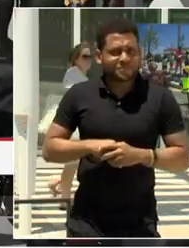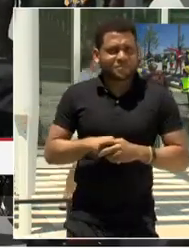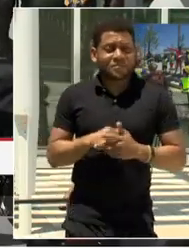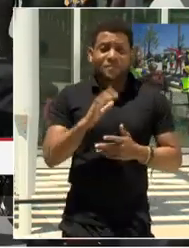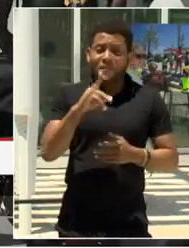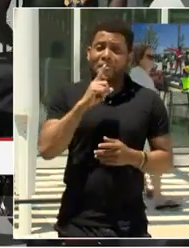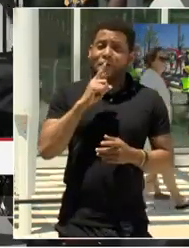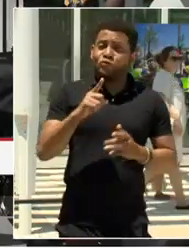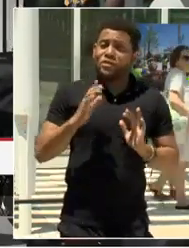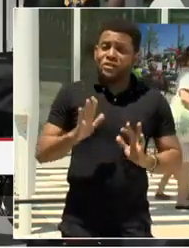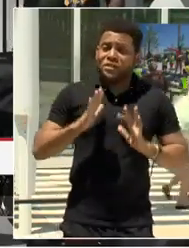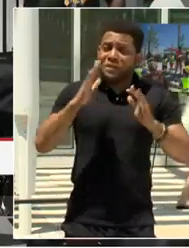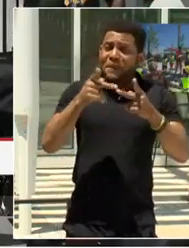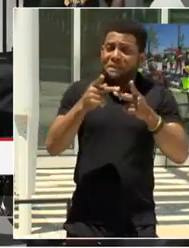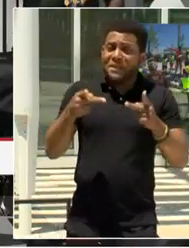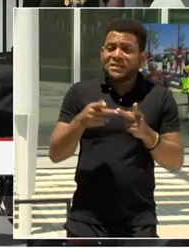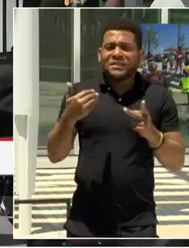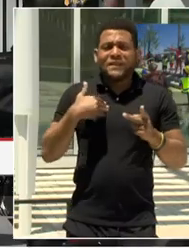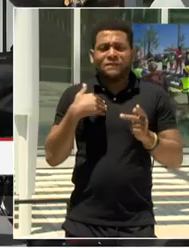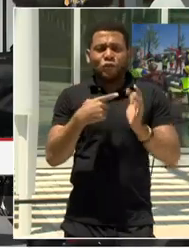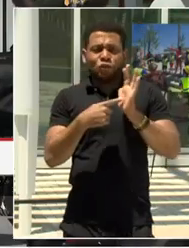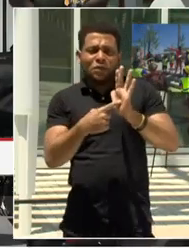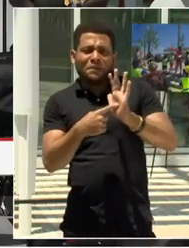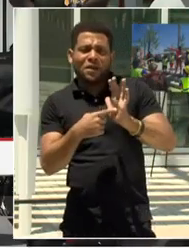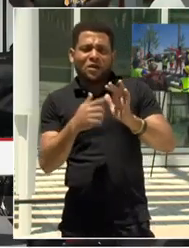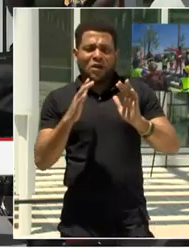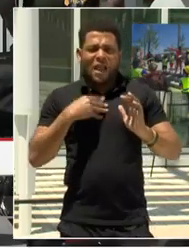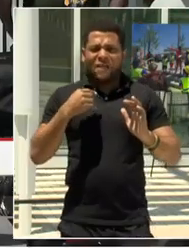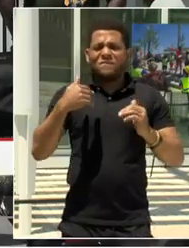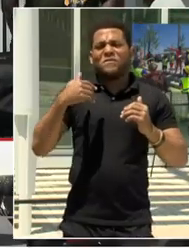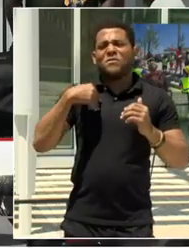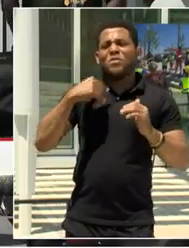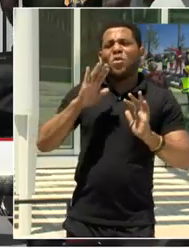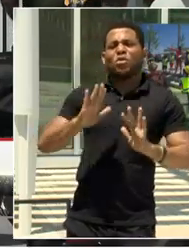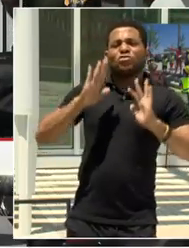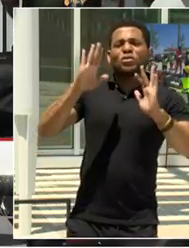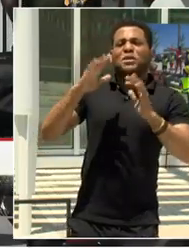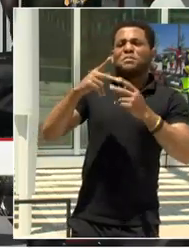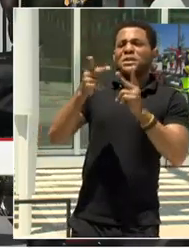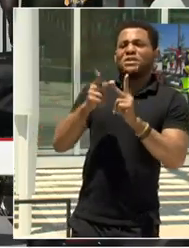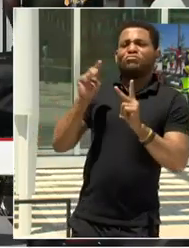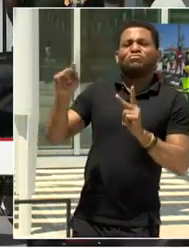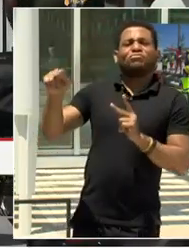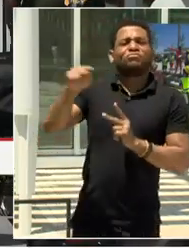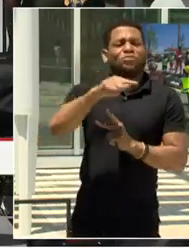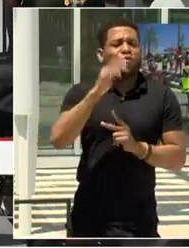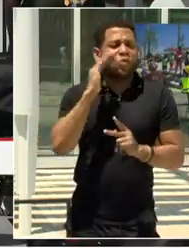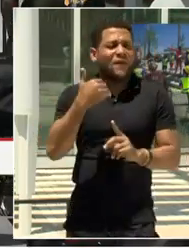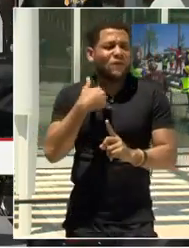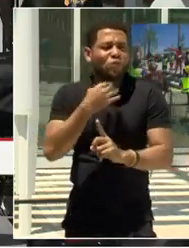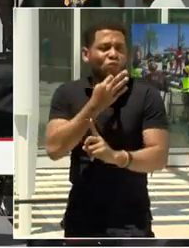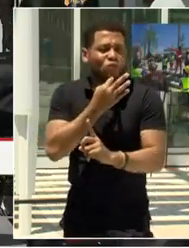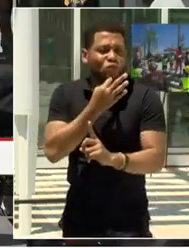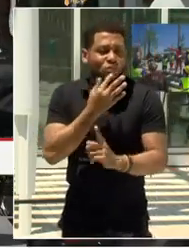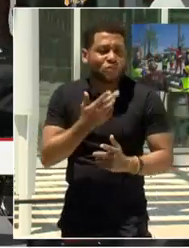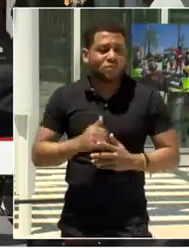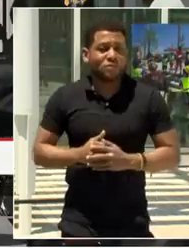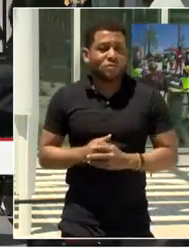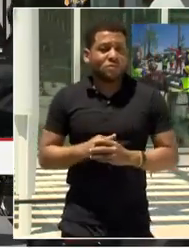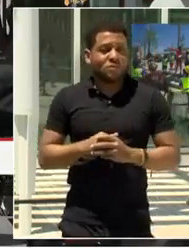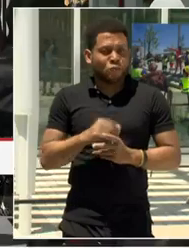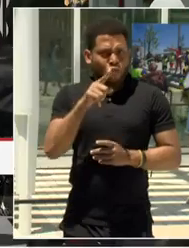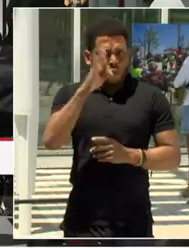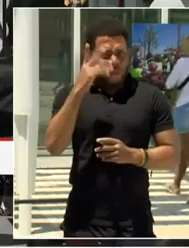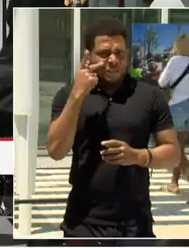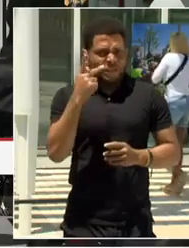example of the other great places that we want to deliver for the residents of DC. We'll continue to see the benefits of this site